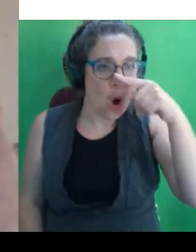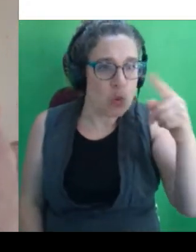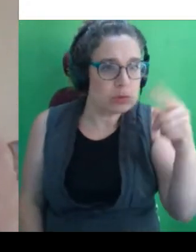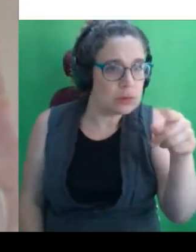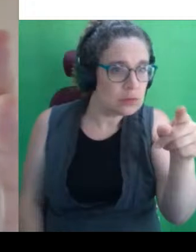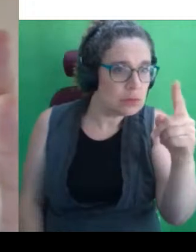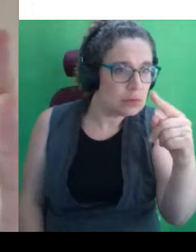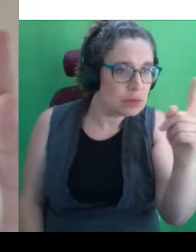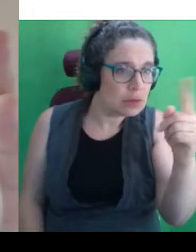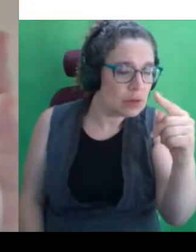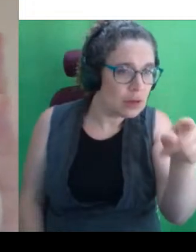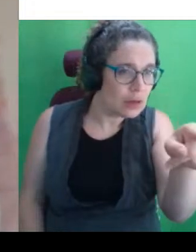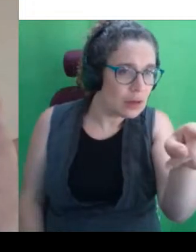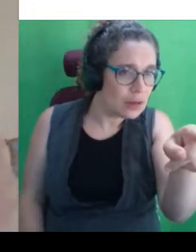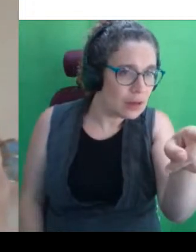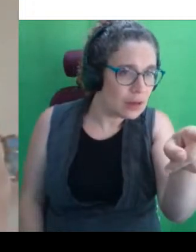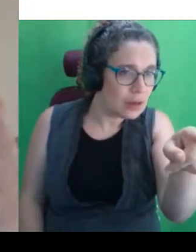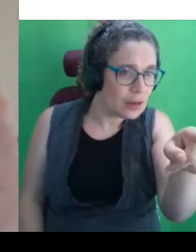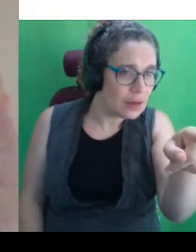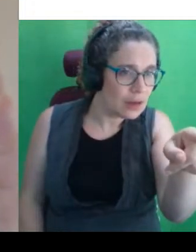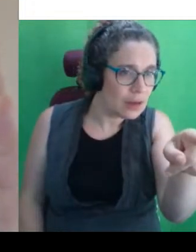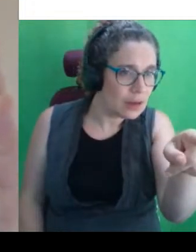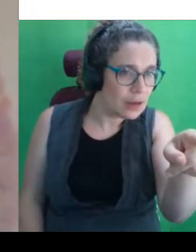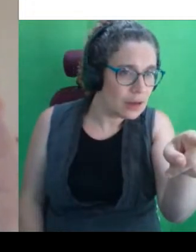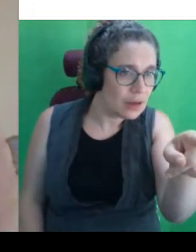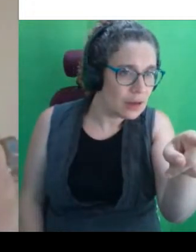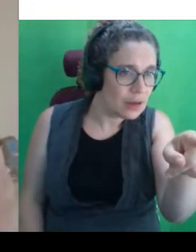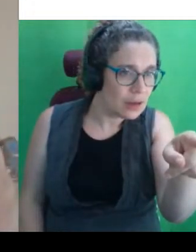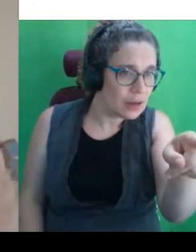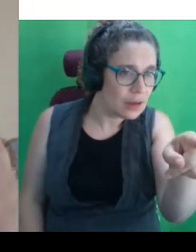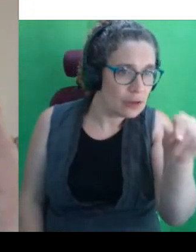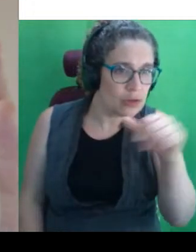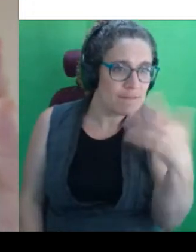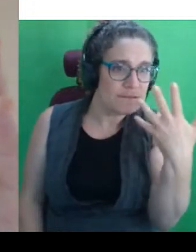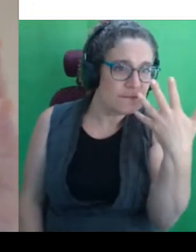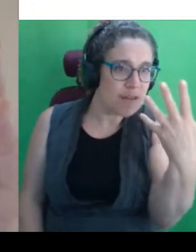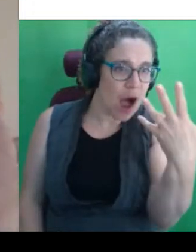my hand. It should move 5 times.